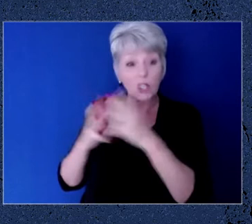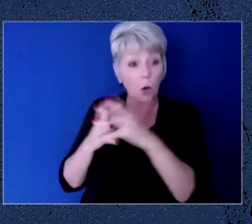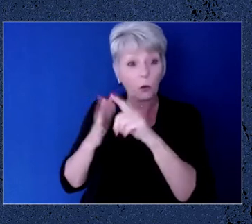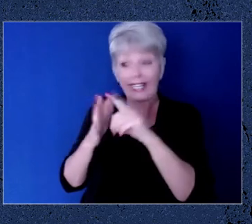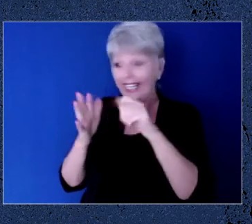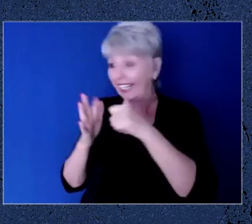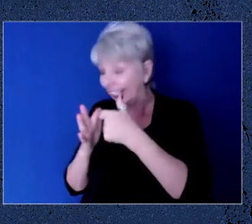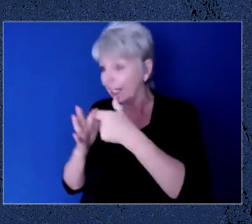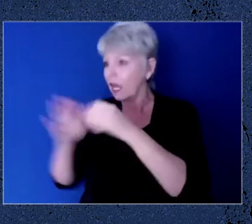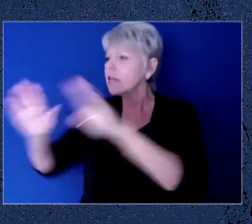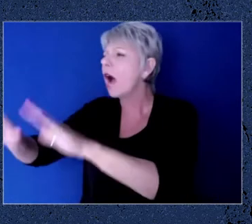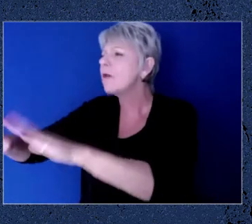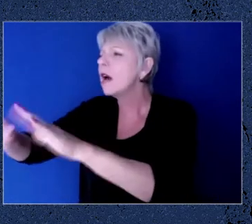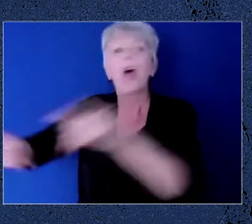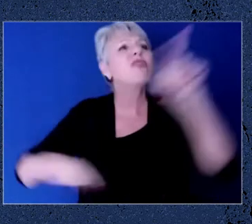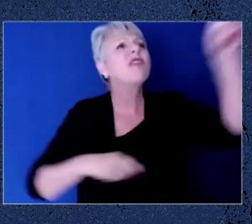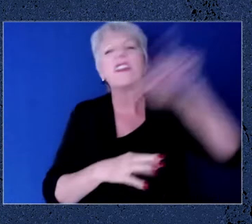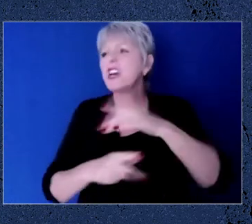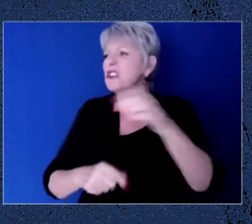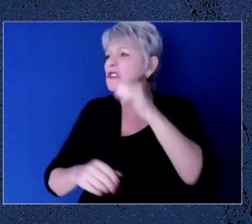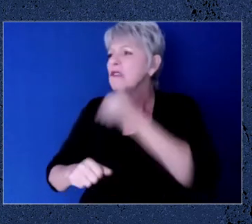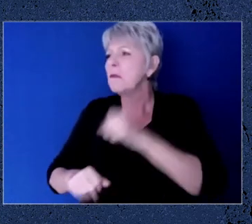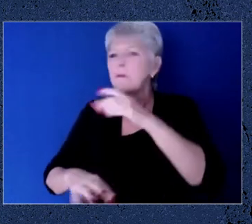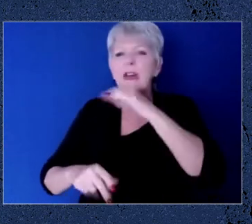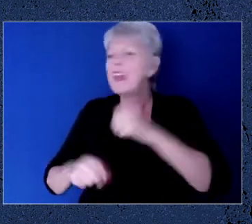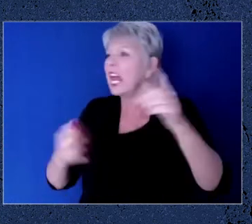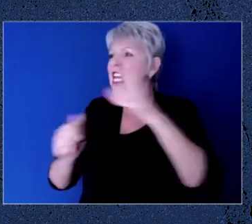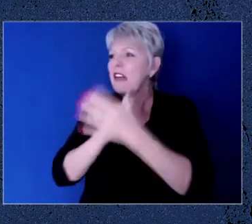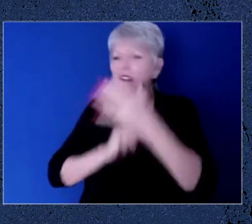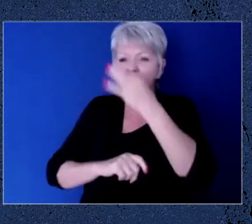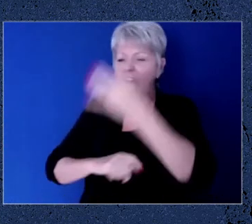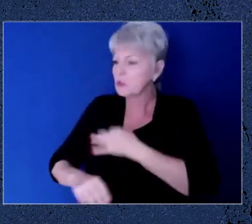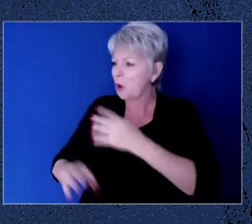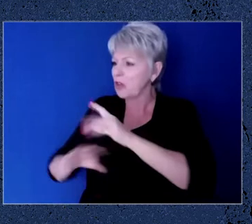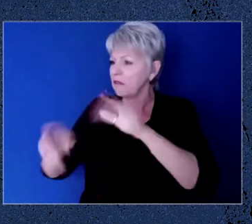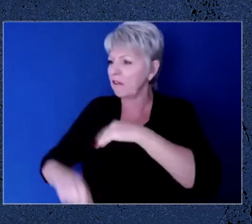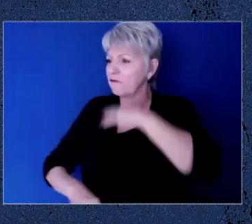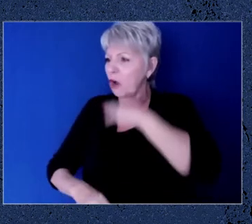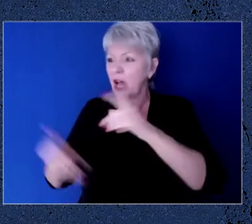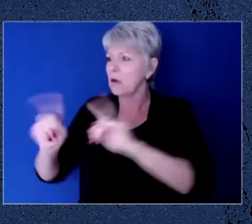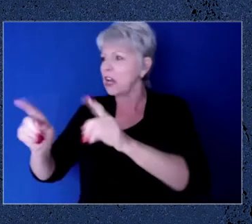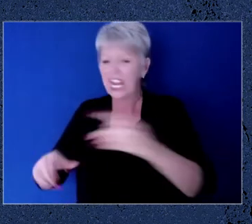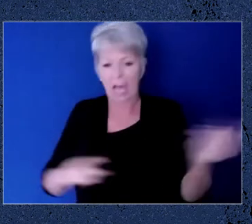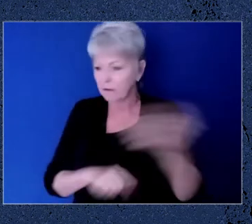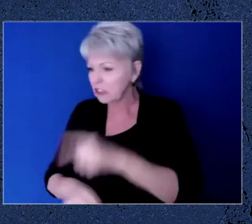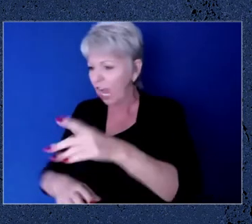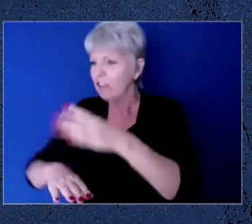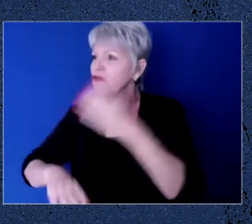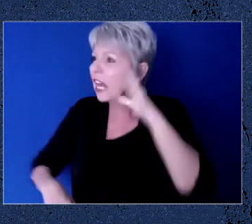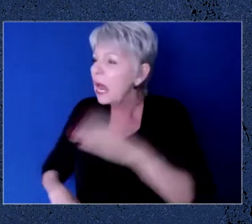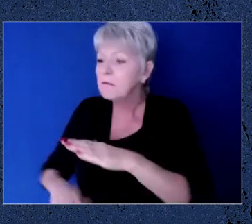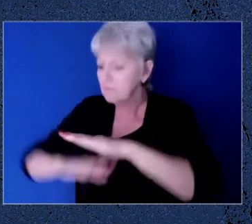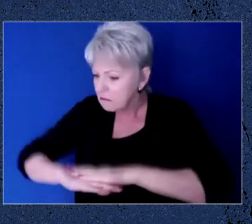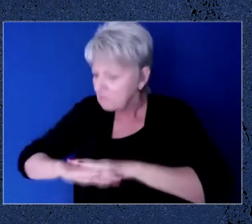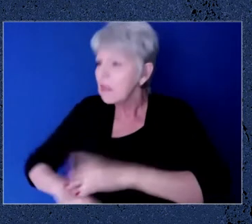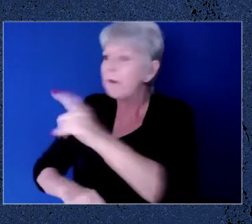that bloody frog ecologist has been again. He never asks us what's going on with our frogs. He goes through country where he's not allowed. You know, that's the